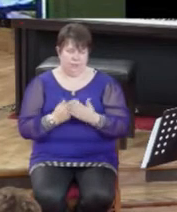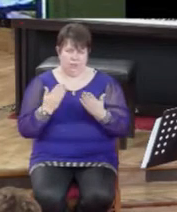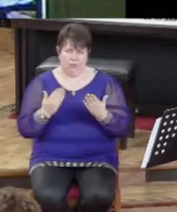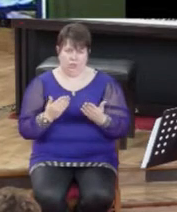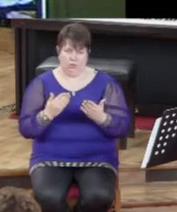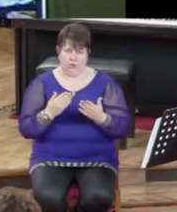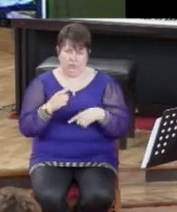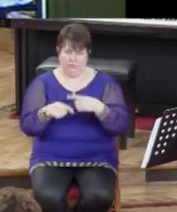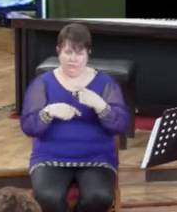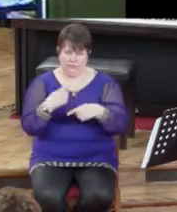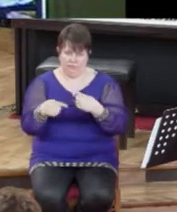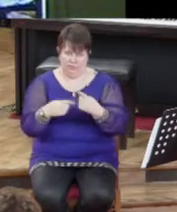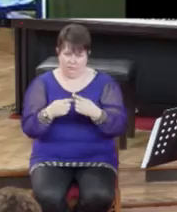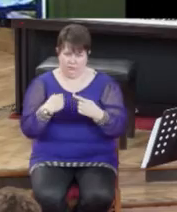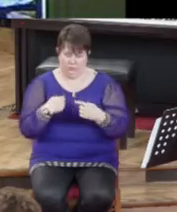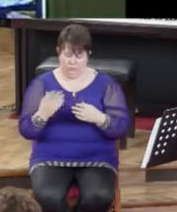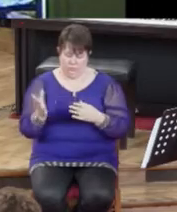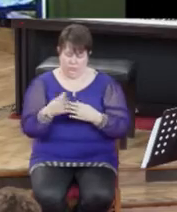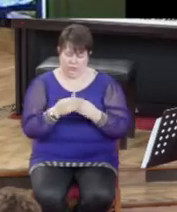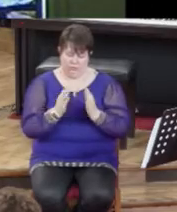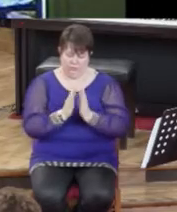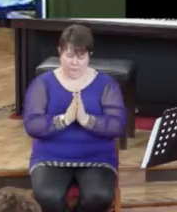now and always, we pray.